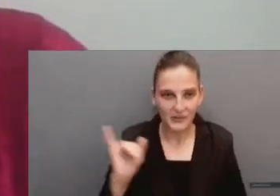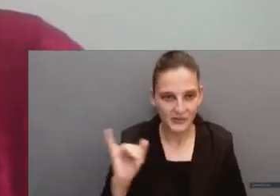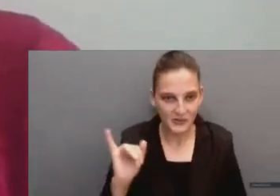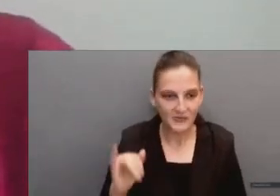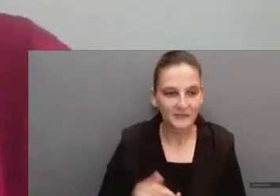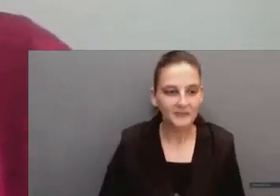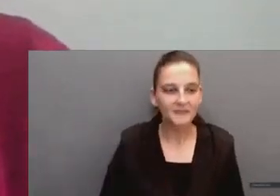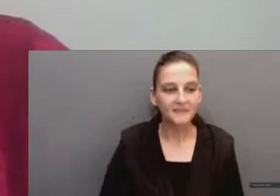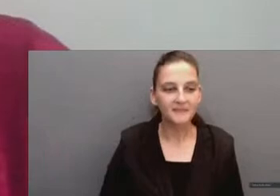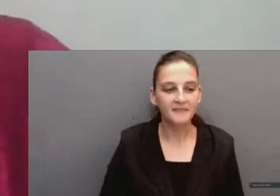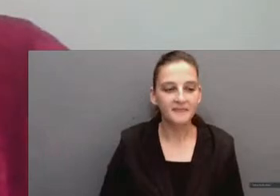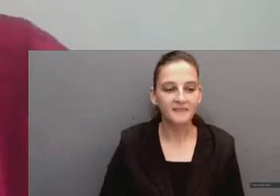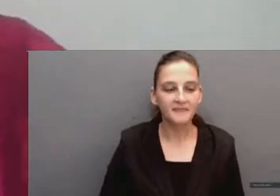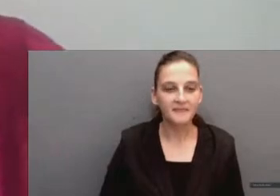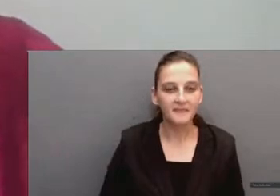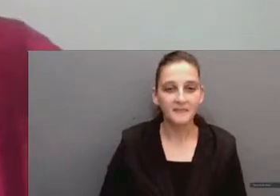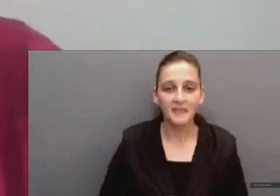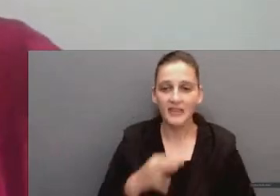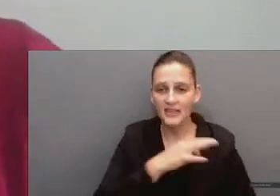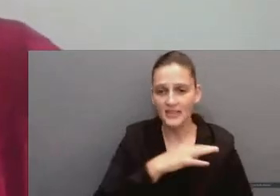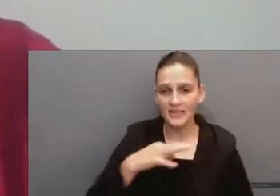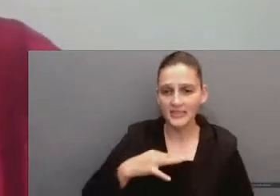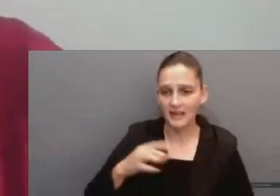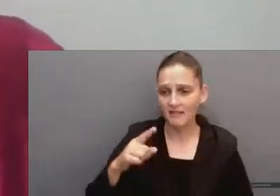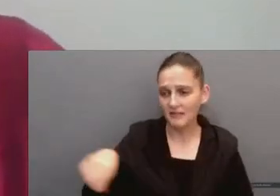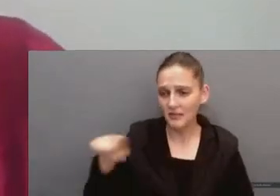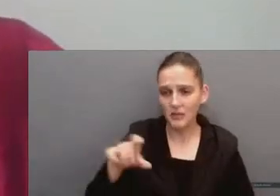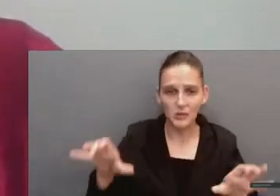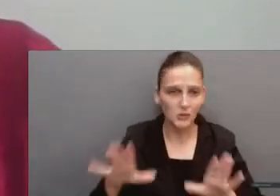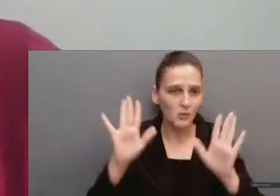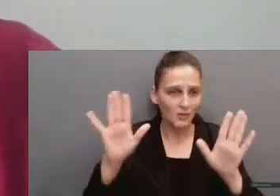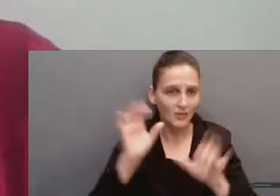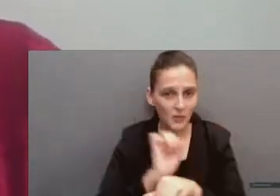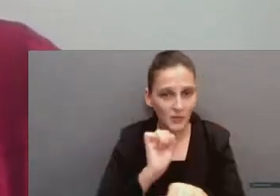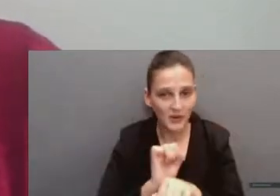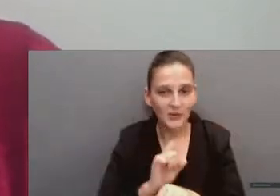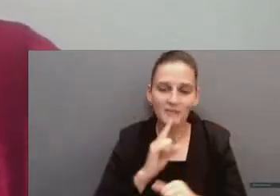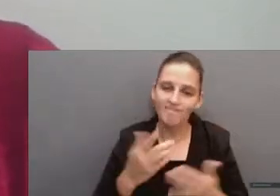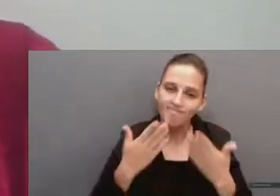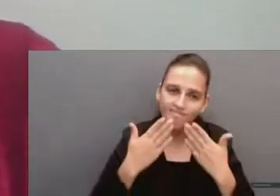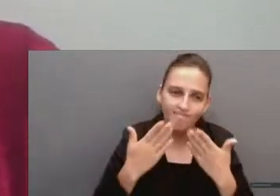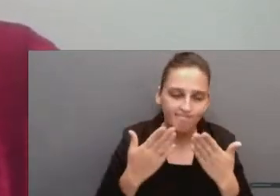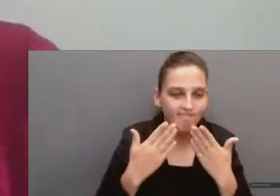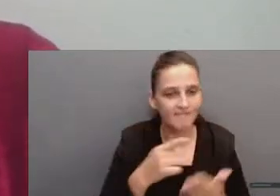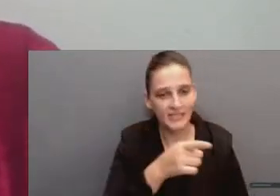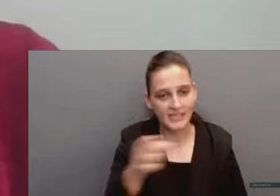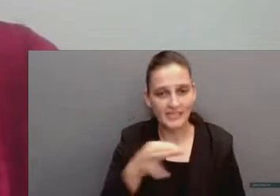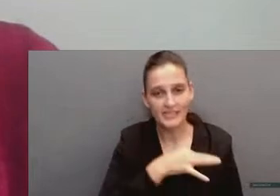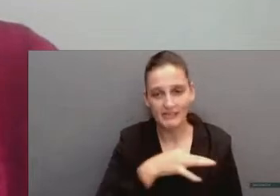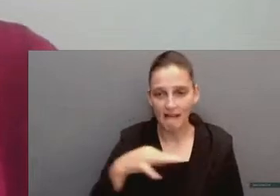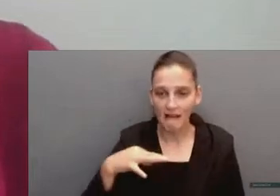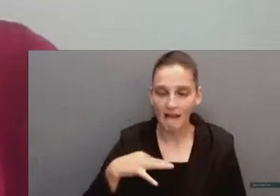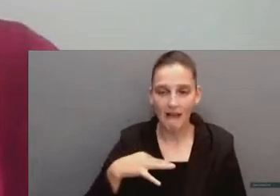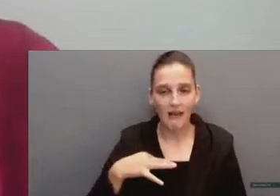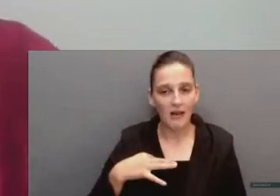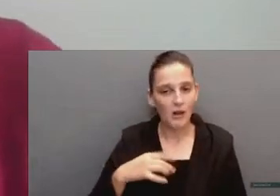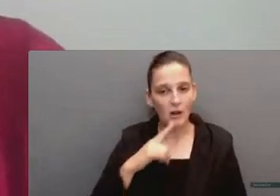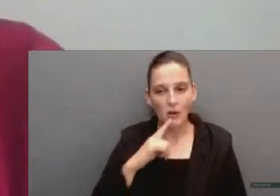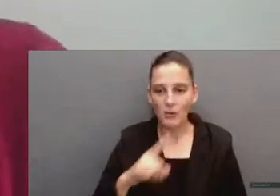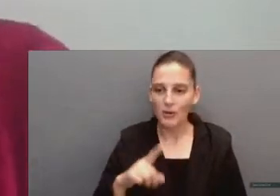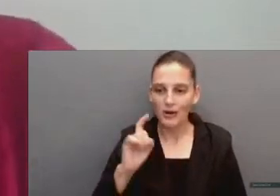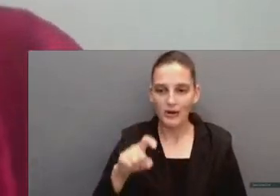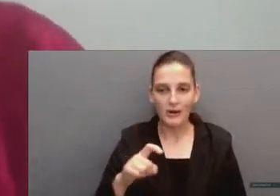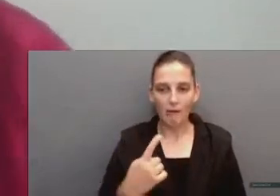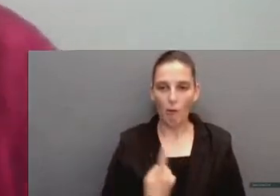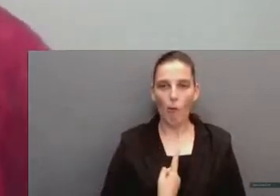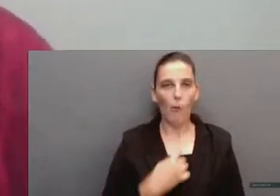actually doing amazing work. Just to say thank you to all of them. It takes all our collective effort.